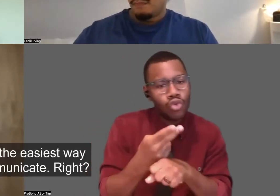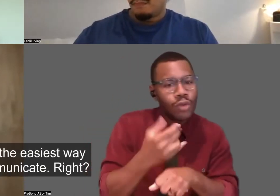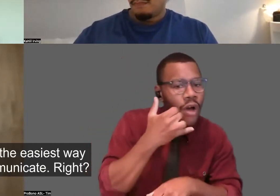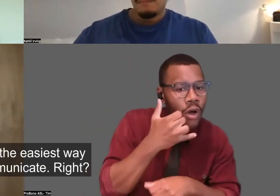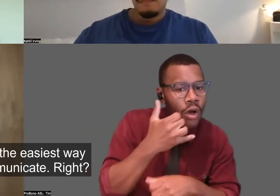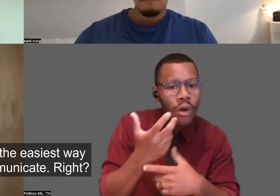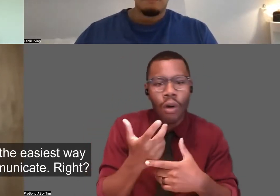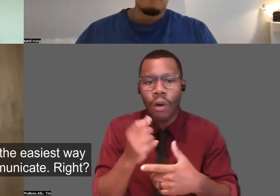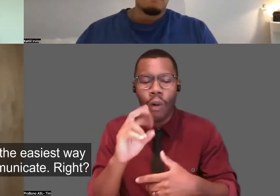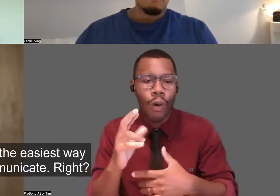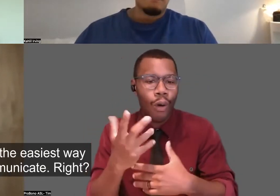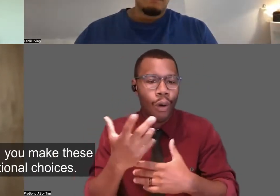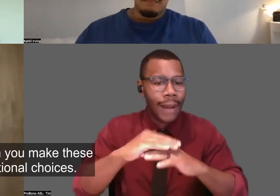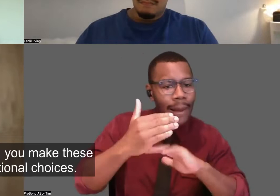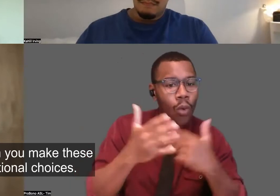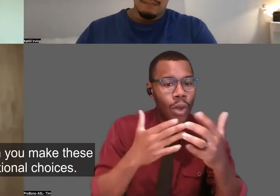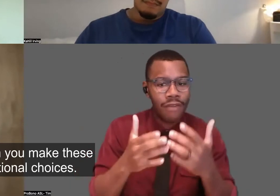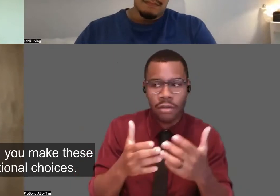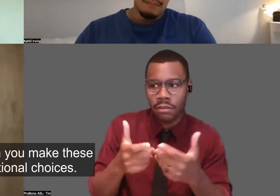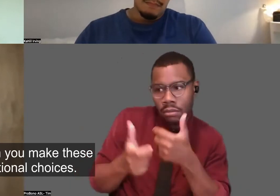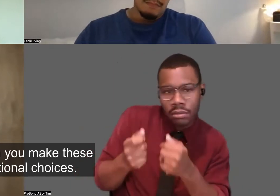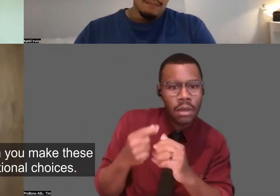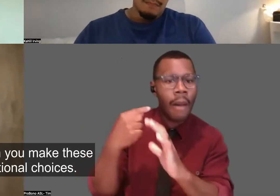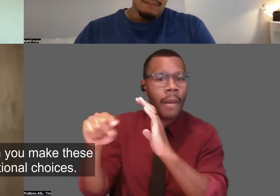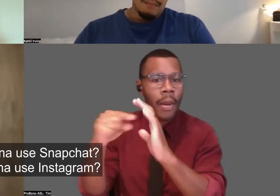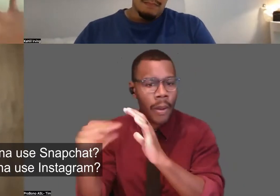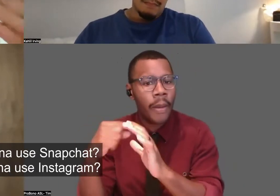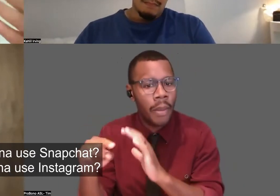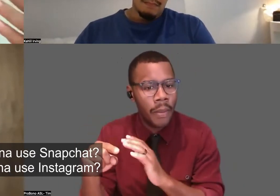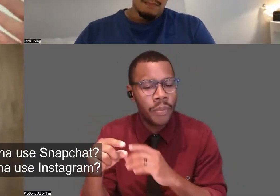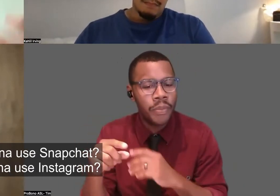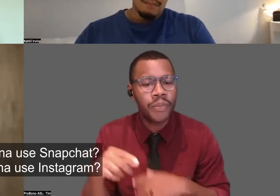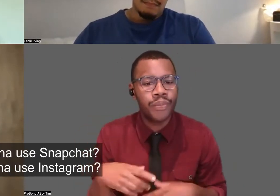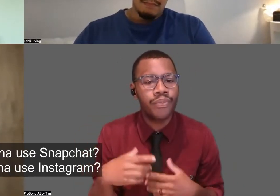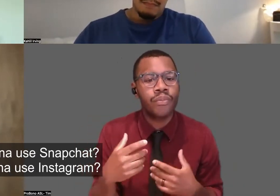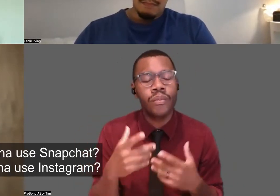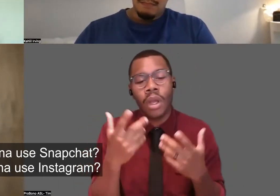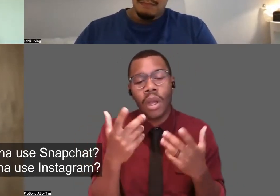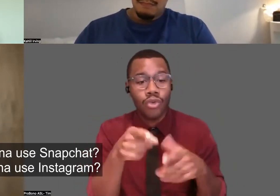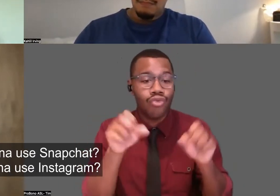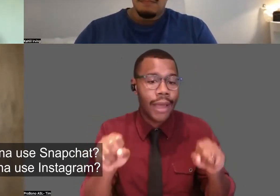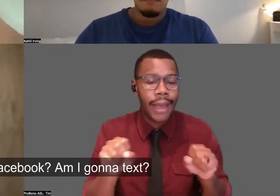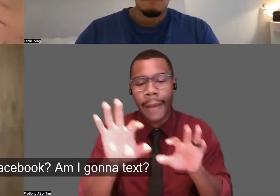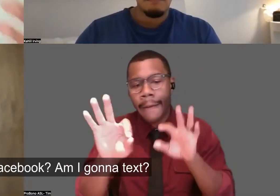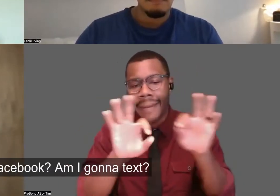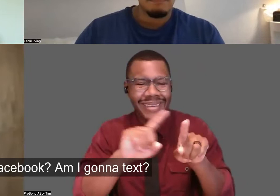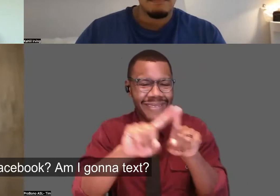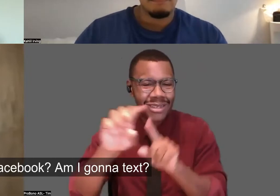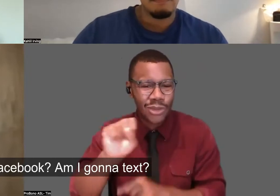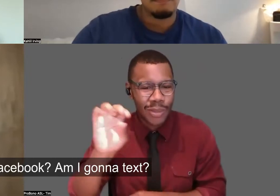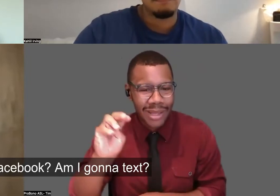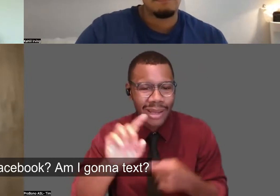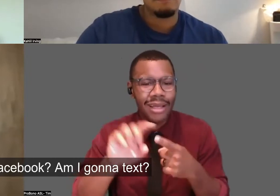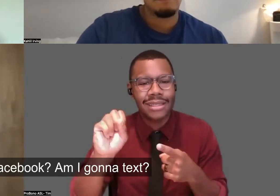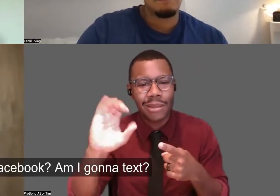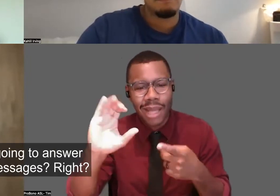the easiest way to communicate, right? But then you make these intentional choices. Am I going to use Snapchat? Am I going to use Instagram? Am I going to use Facebook? Am I